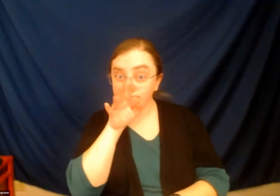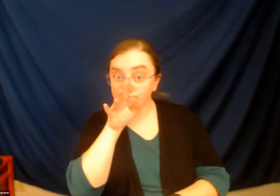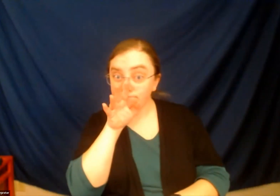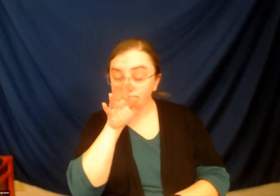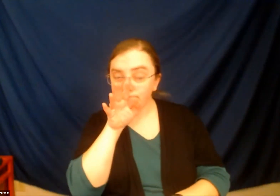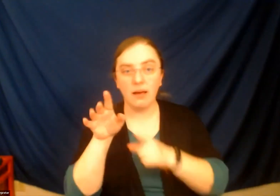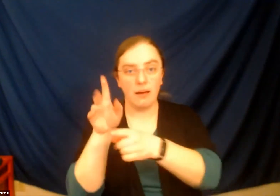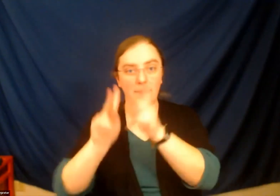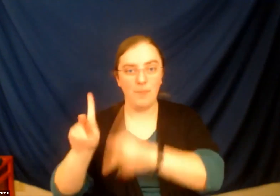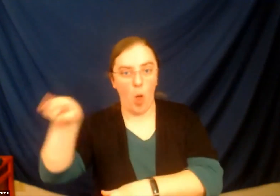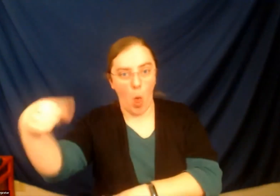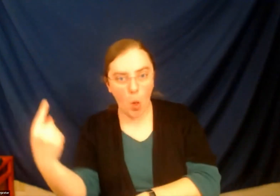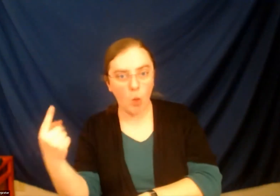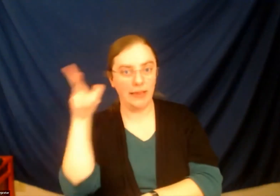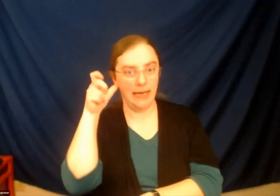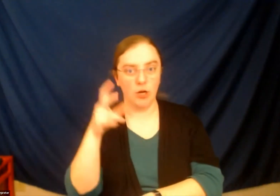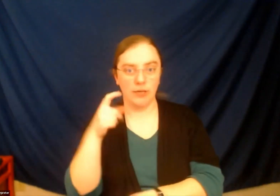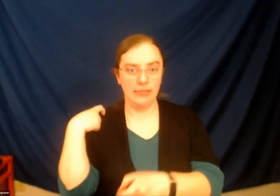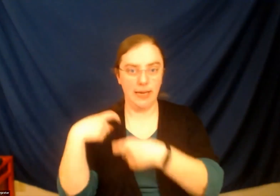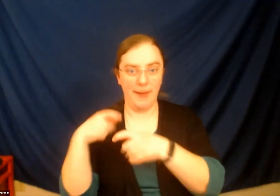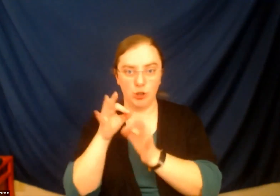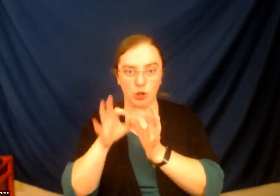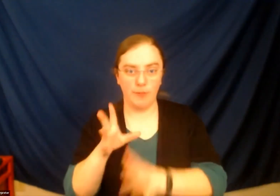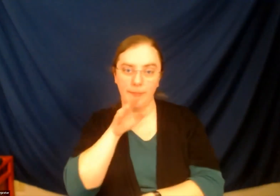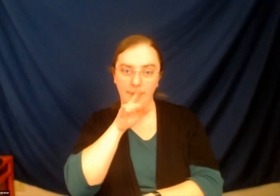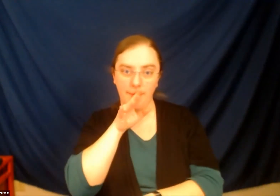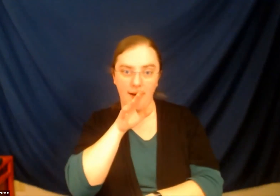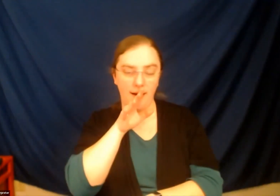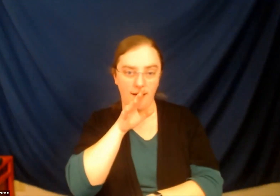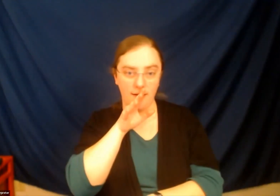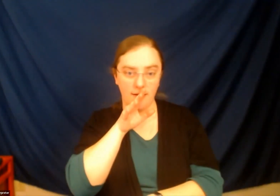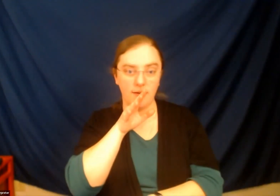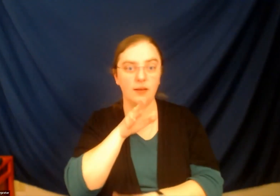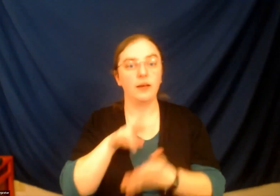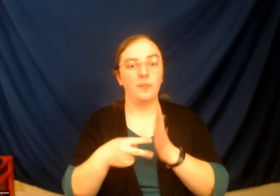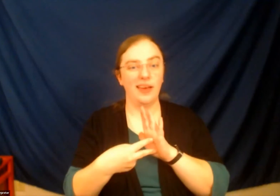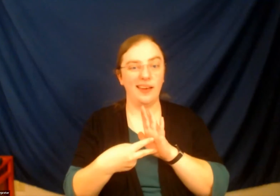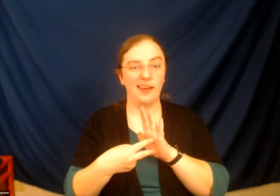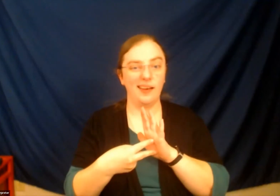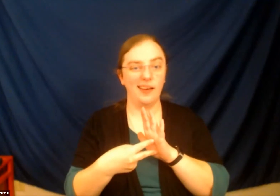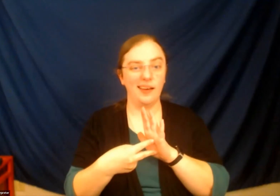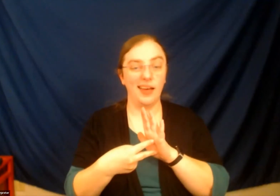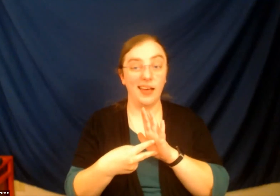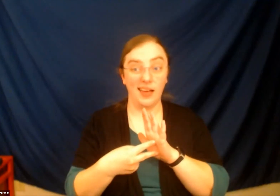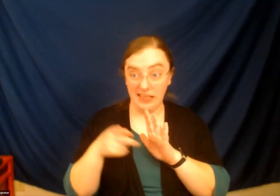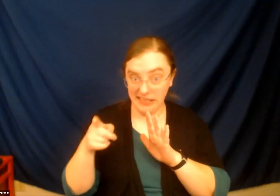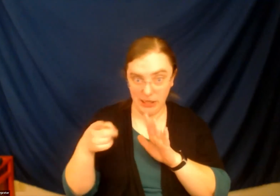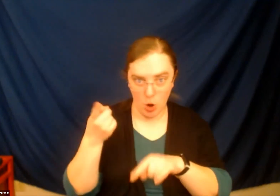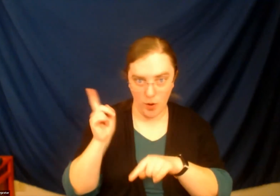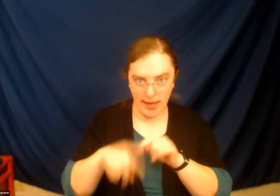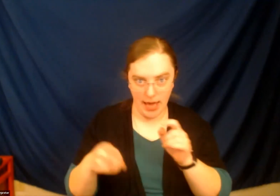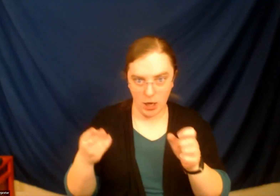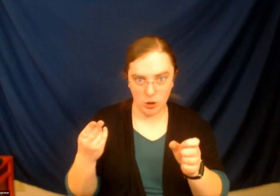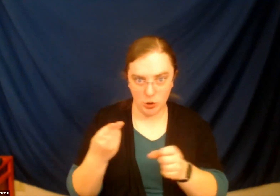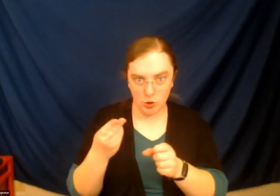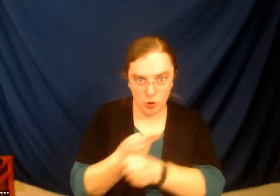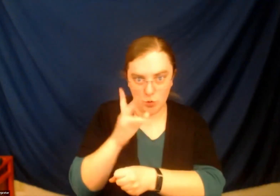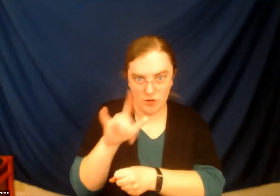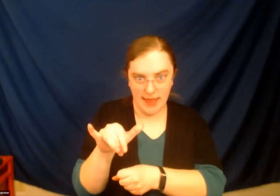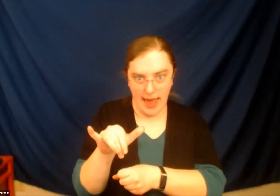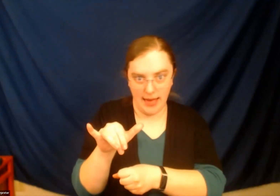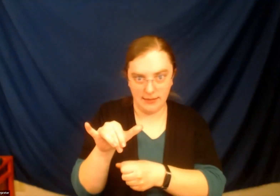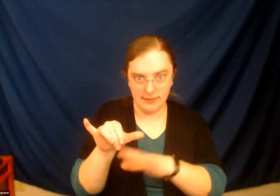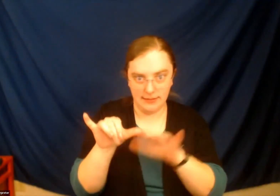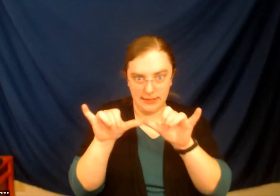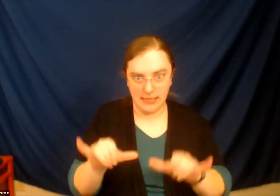Okay. Yeah, I'm very sorry about that. The question is, I think you were telling me,